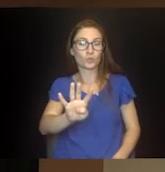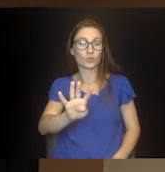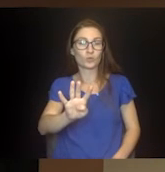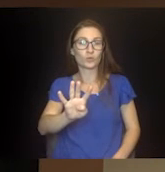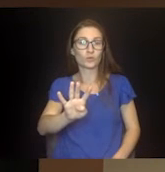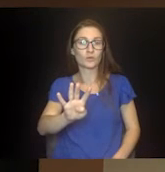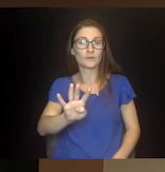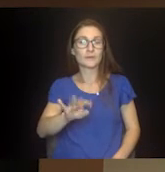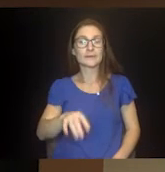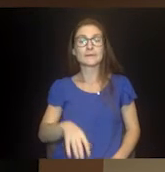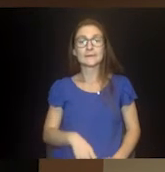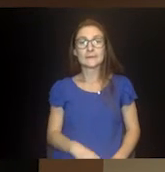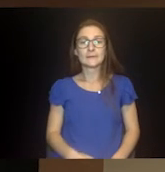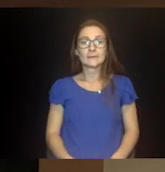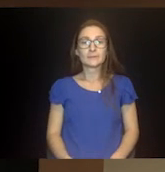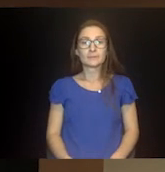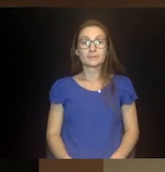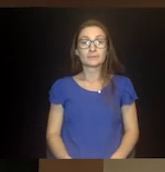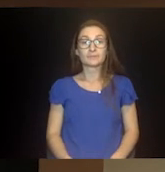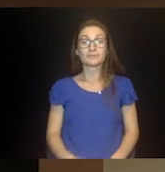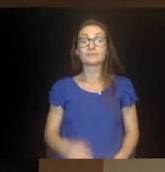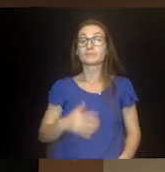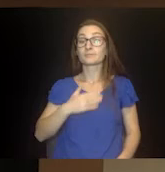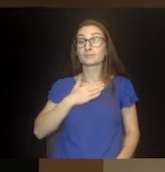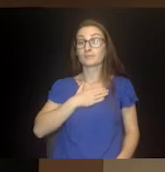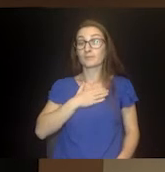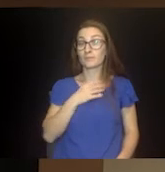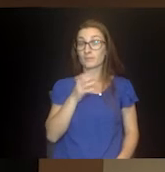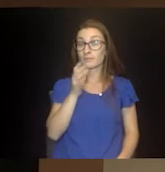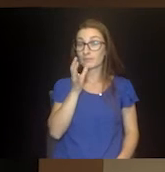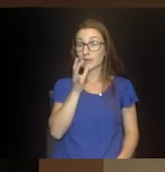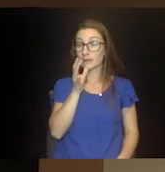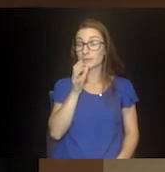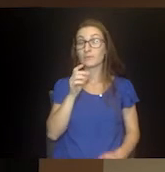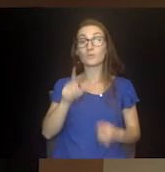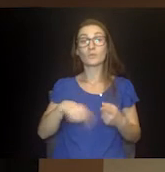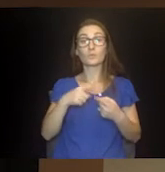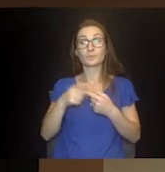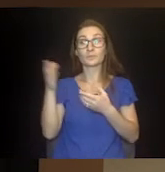4. And so my mother, when she